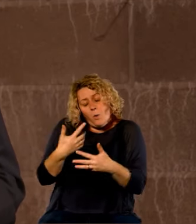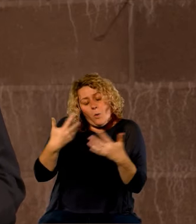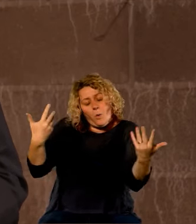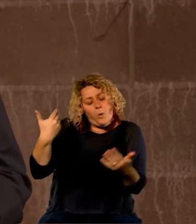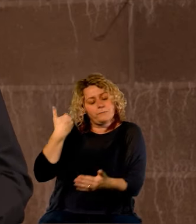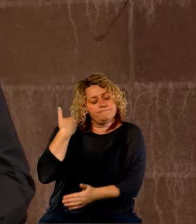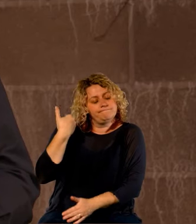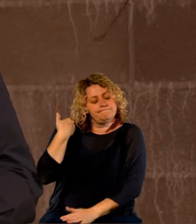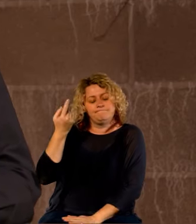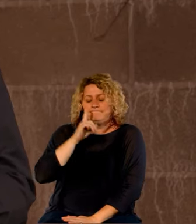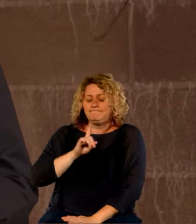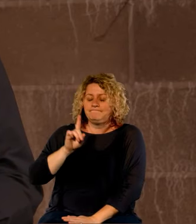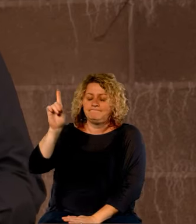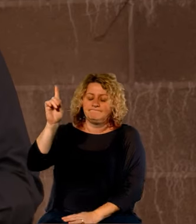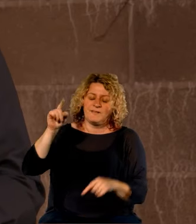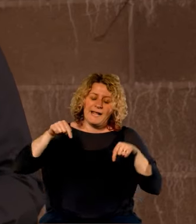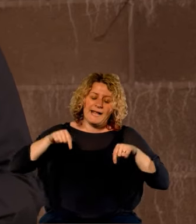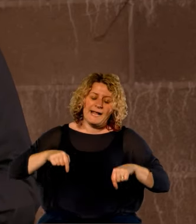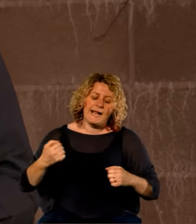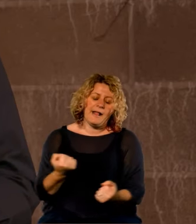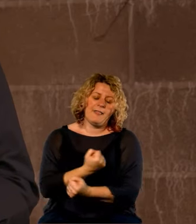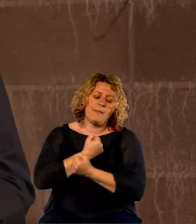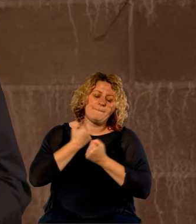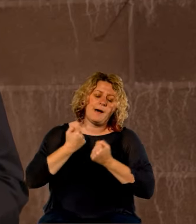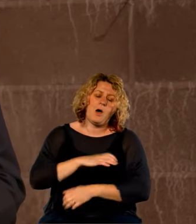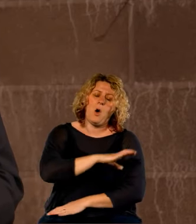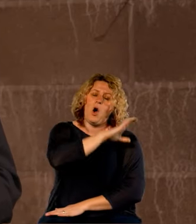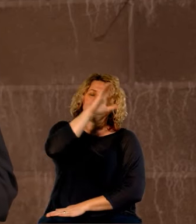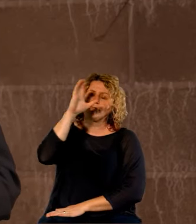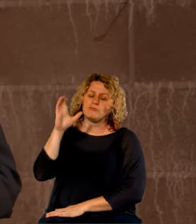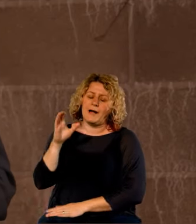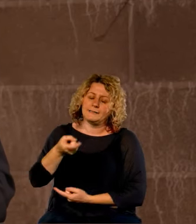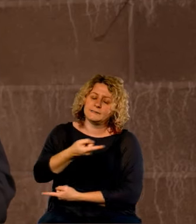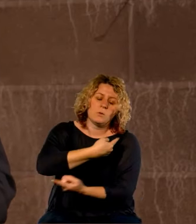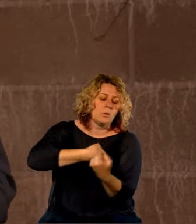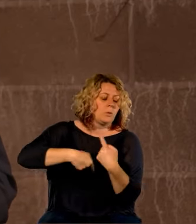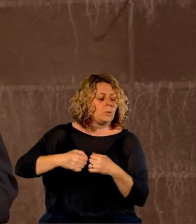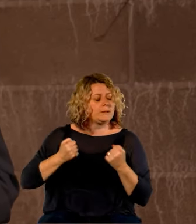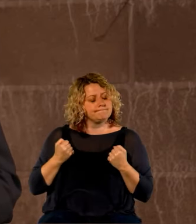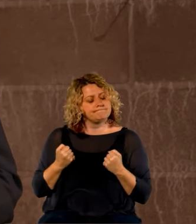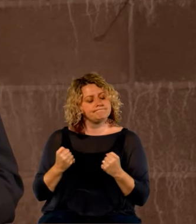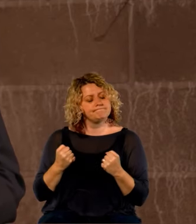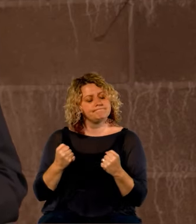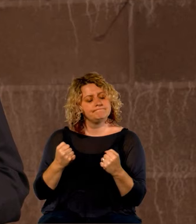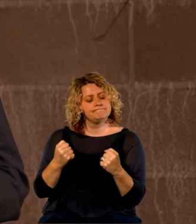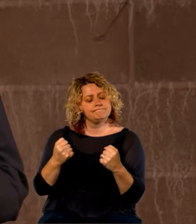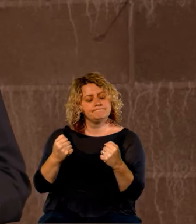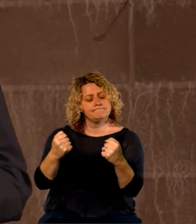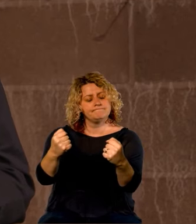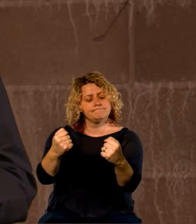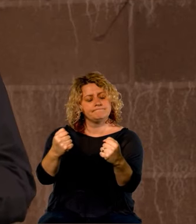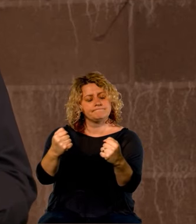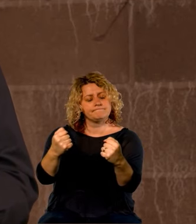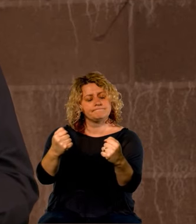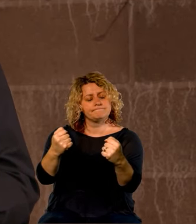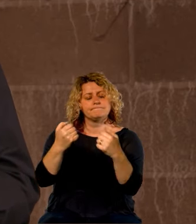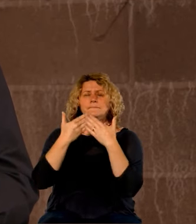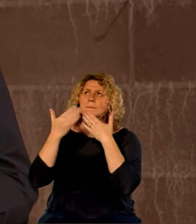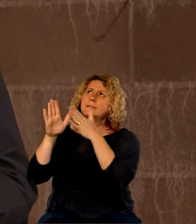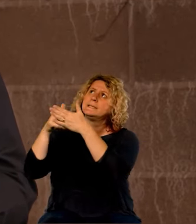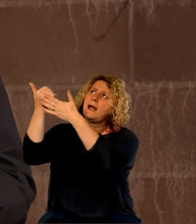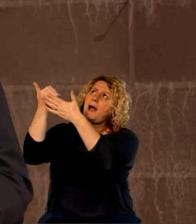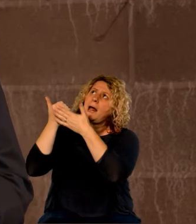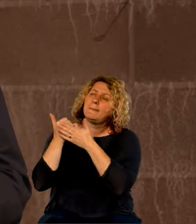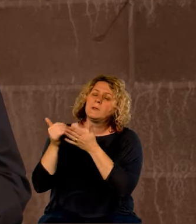home, here in the power of Christ we'll stand. And would you help us by your Holy